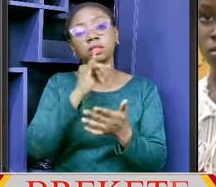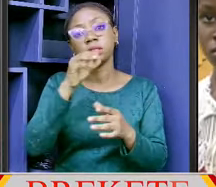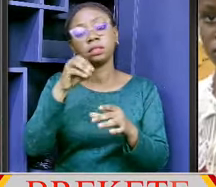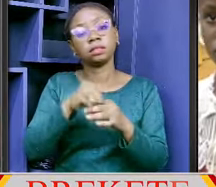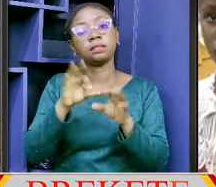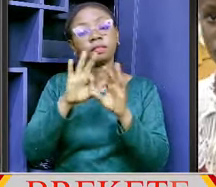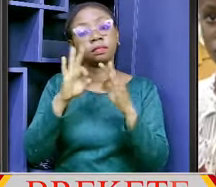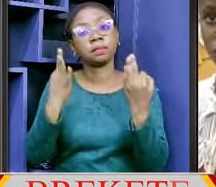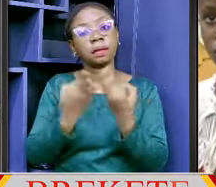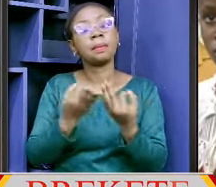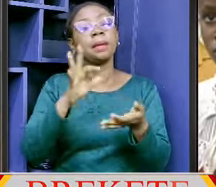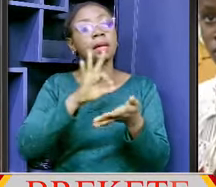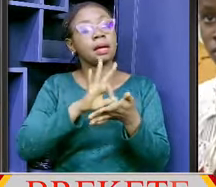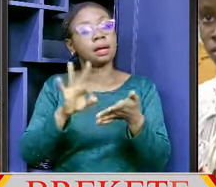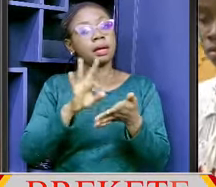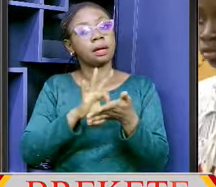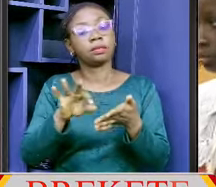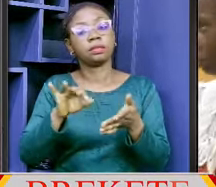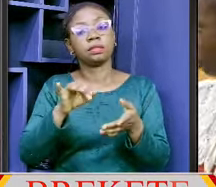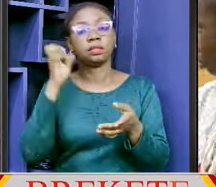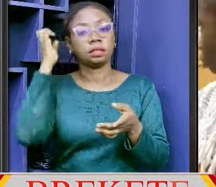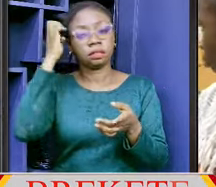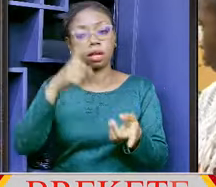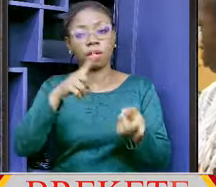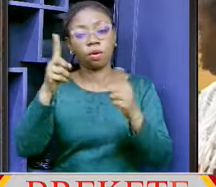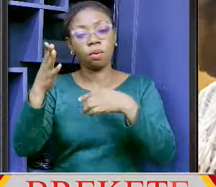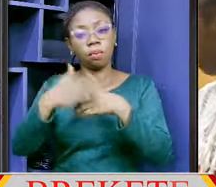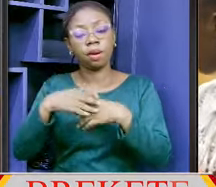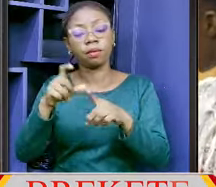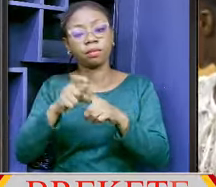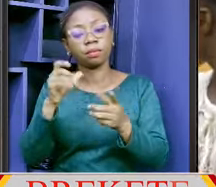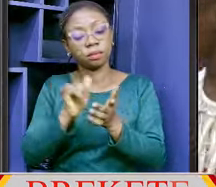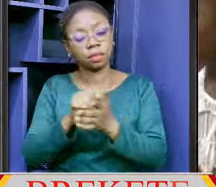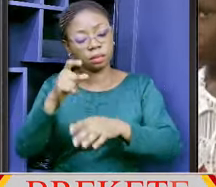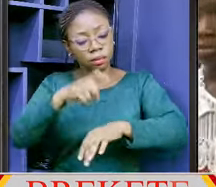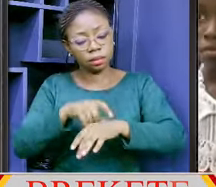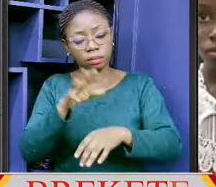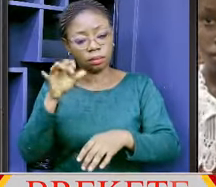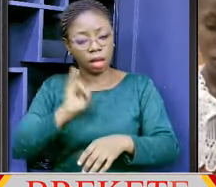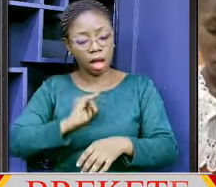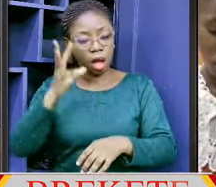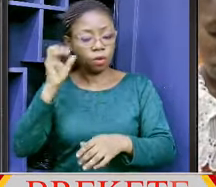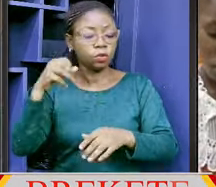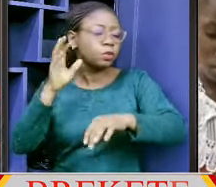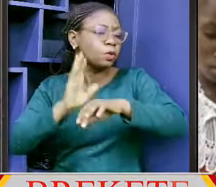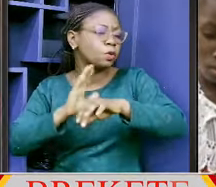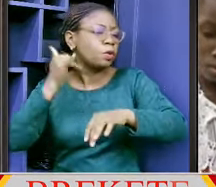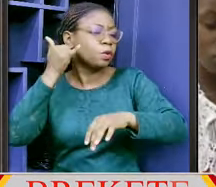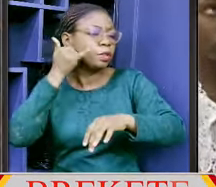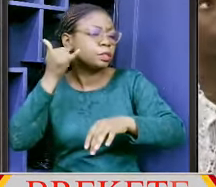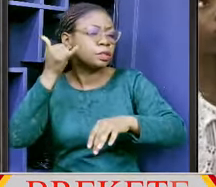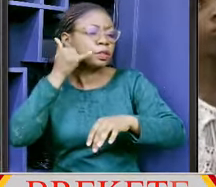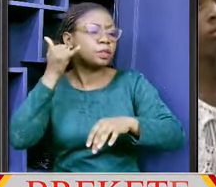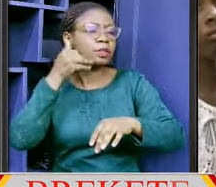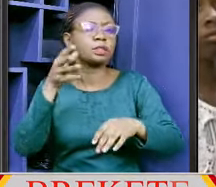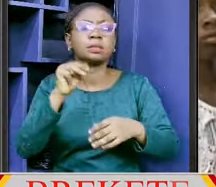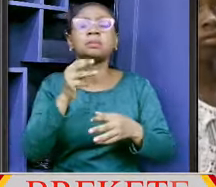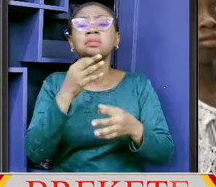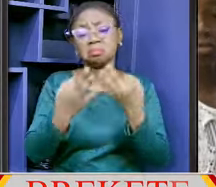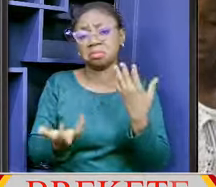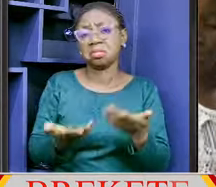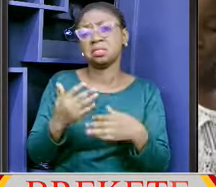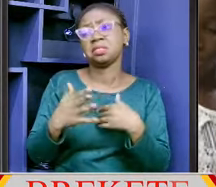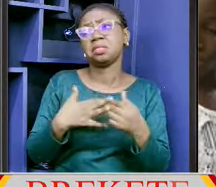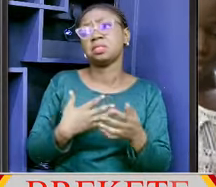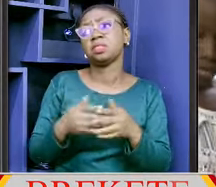drag. He now go back. From that time, I was calling them. Even if these children were sick, I will call them.